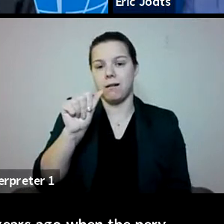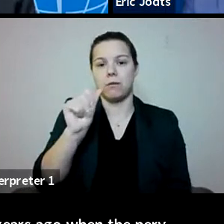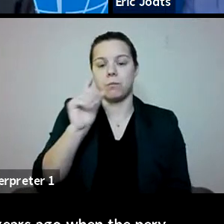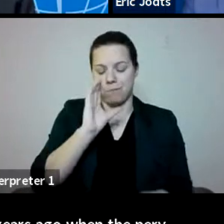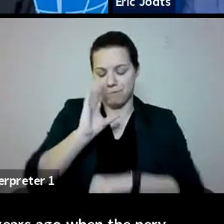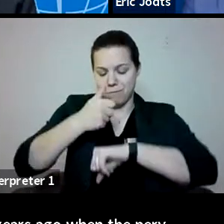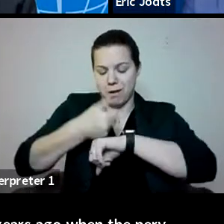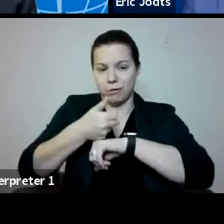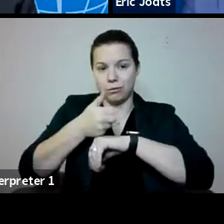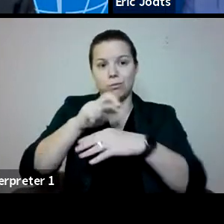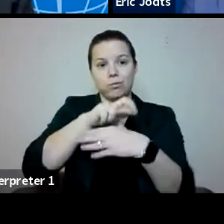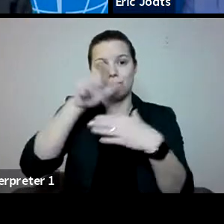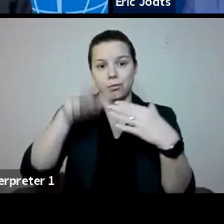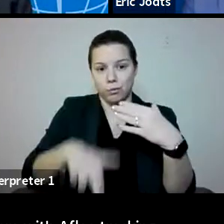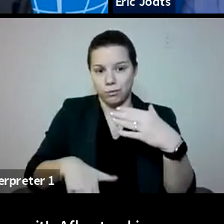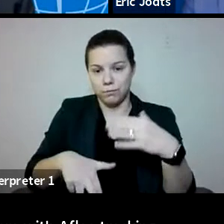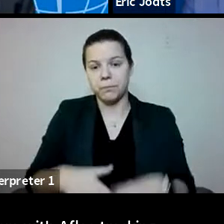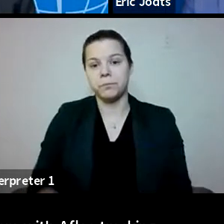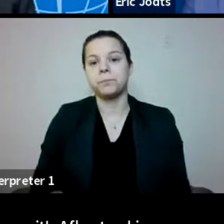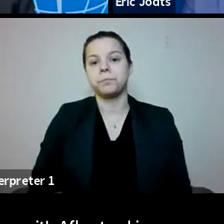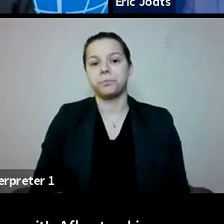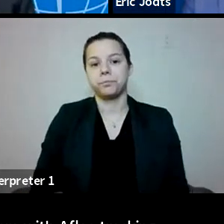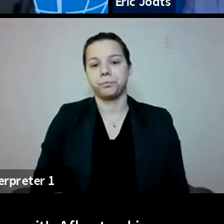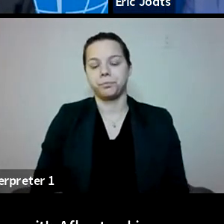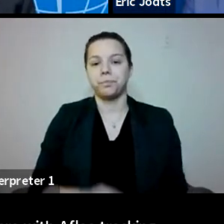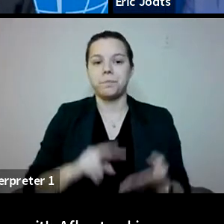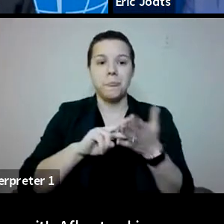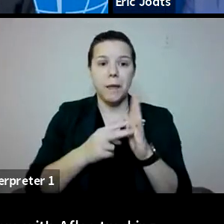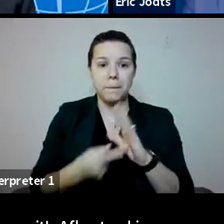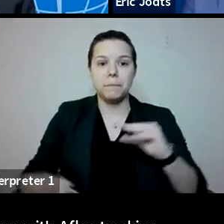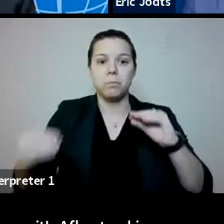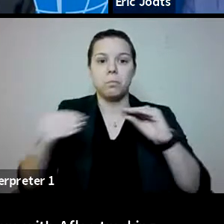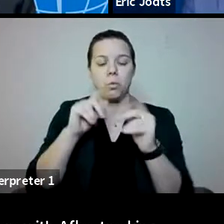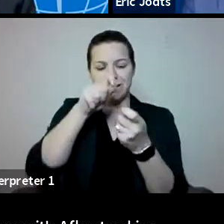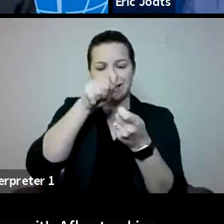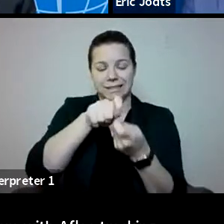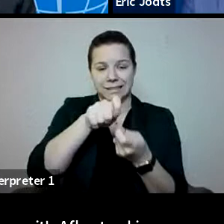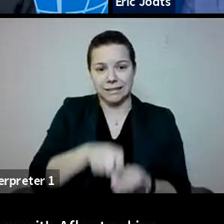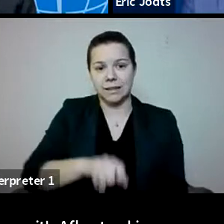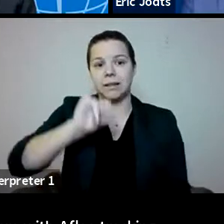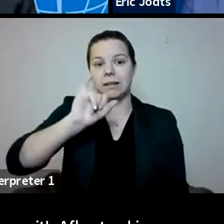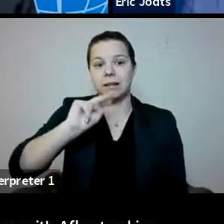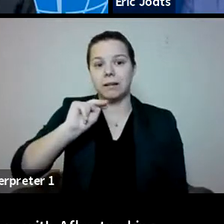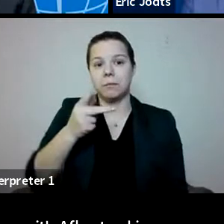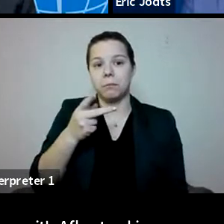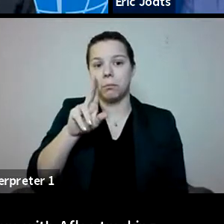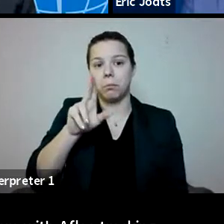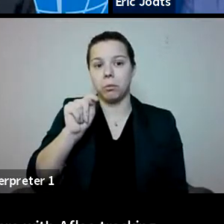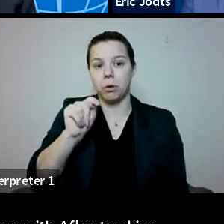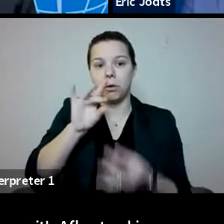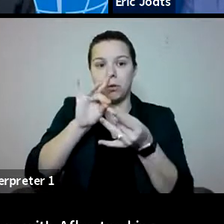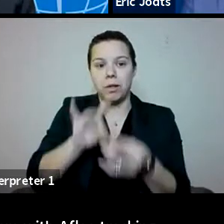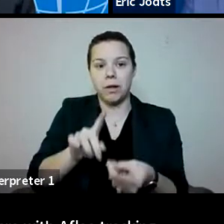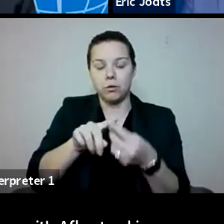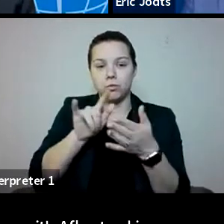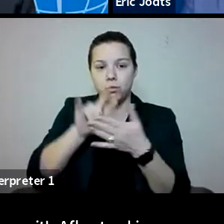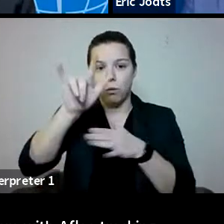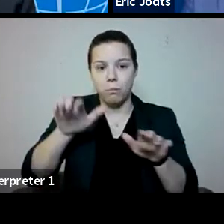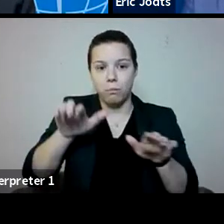on. And that meant more detailed inputs regarding aircraft performance